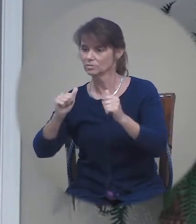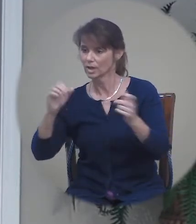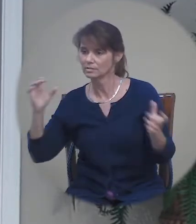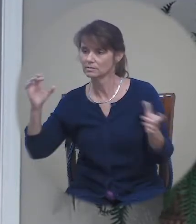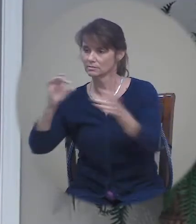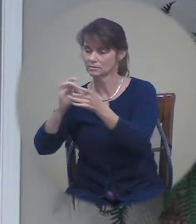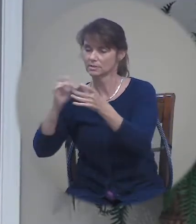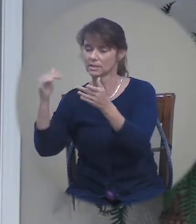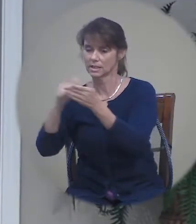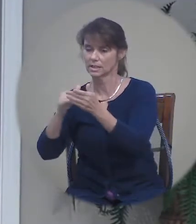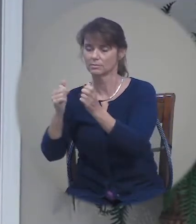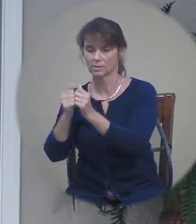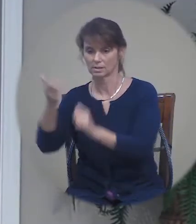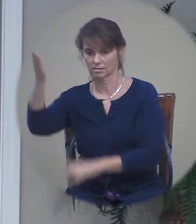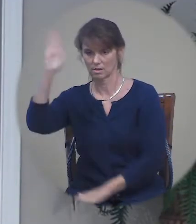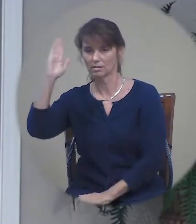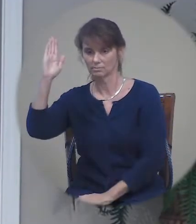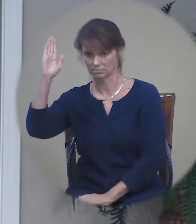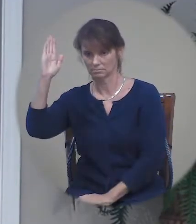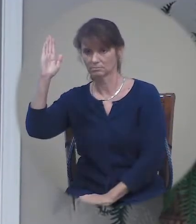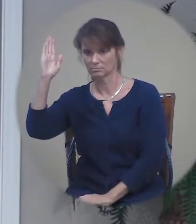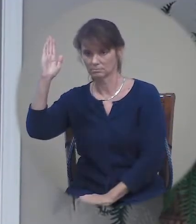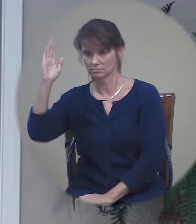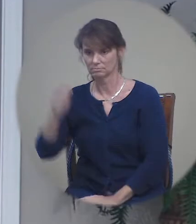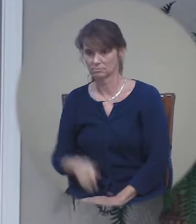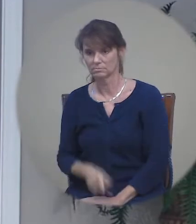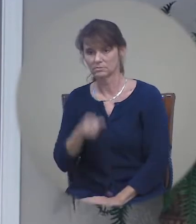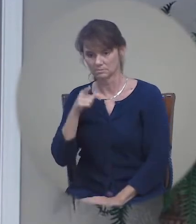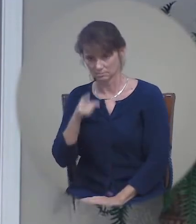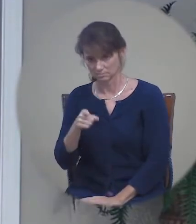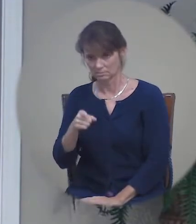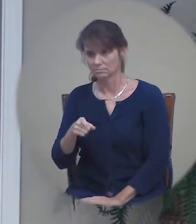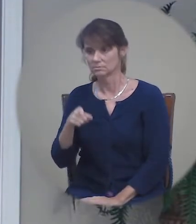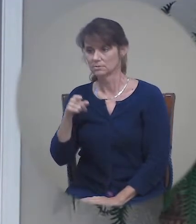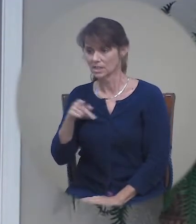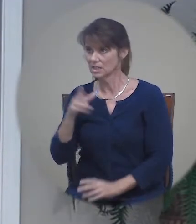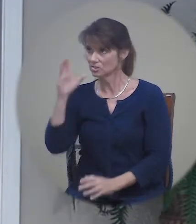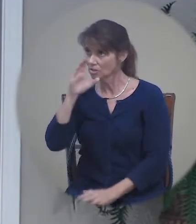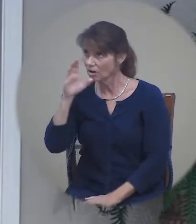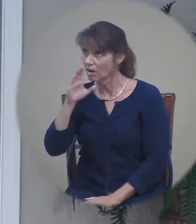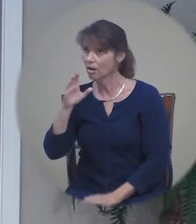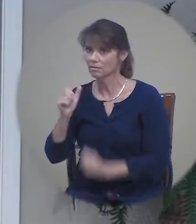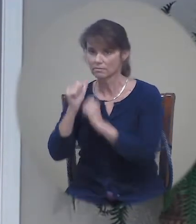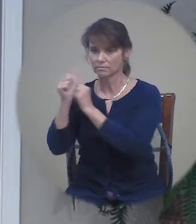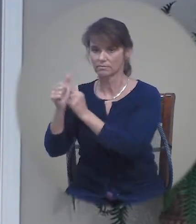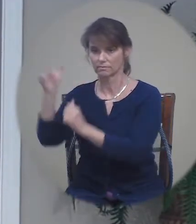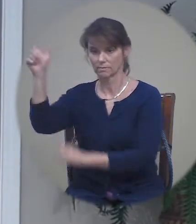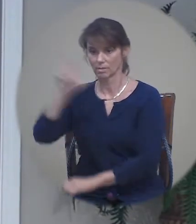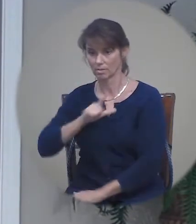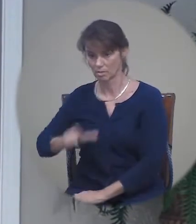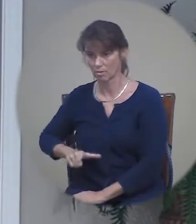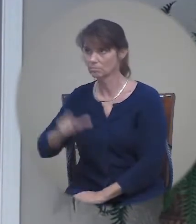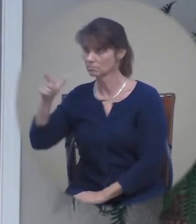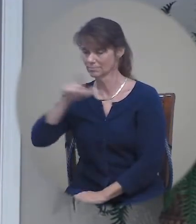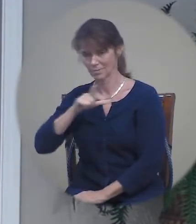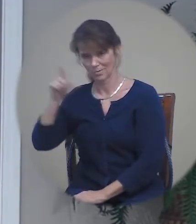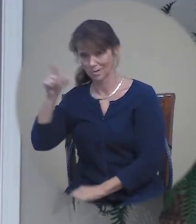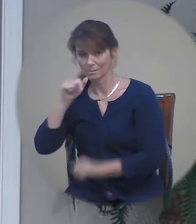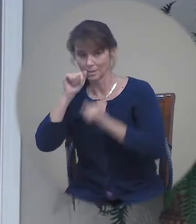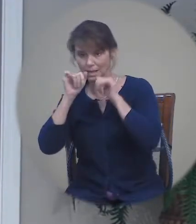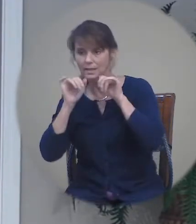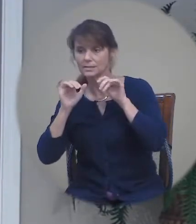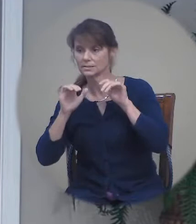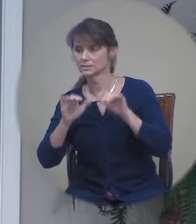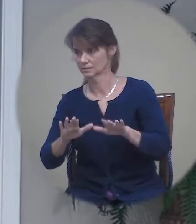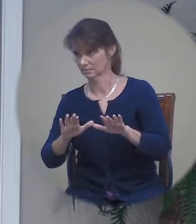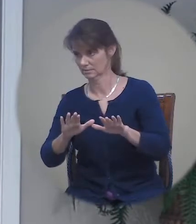going to look at, because he sought the Lord blessed him. Because when we look in 2 Kings chapter 18 and